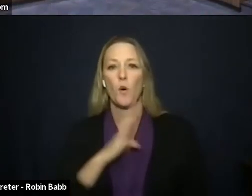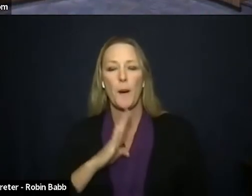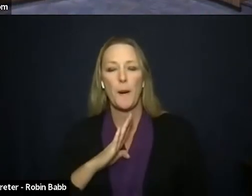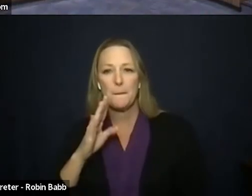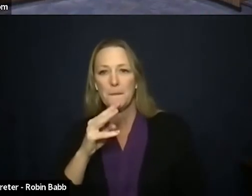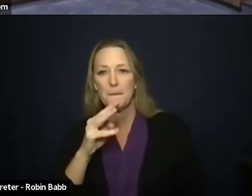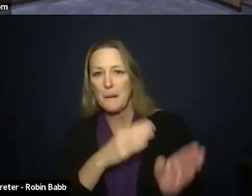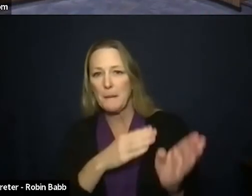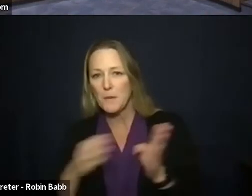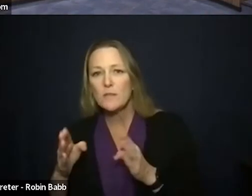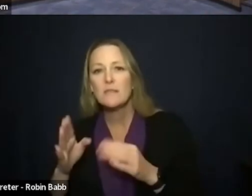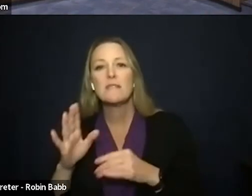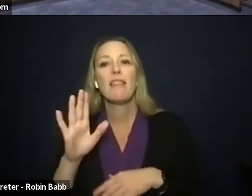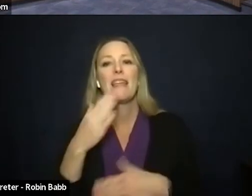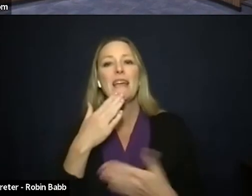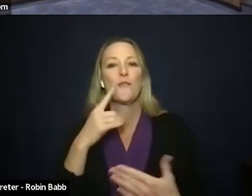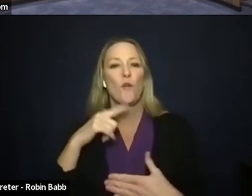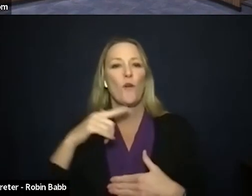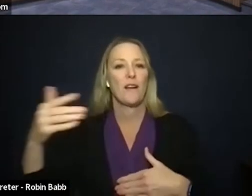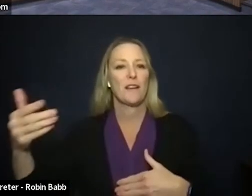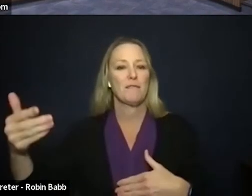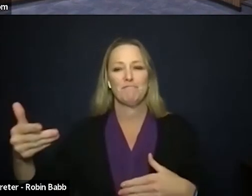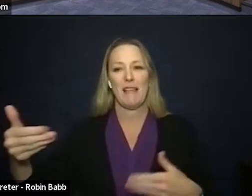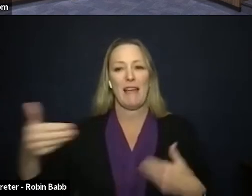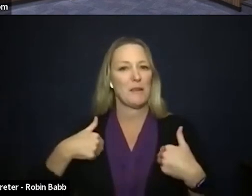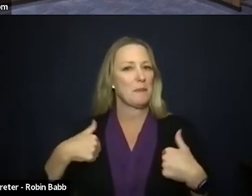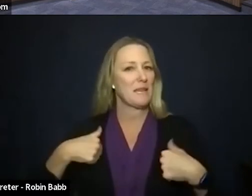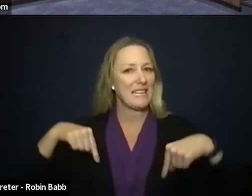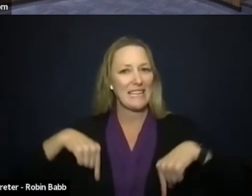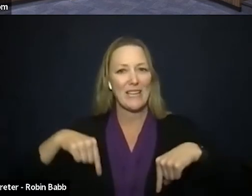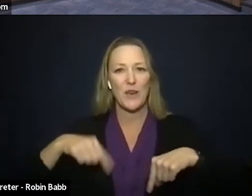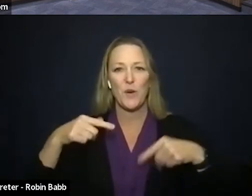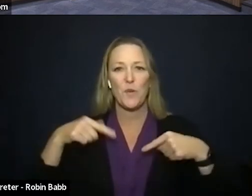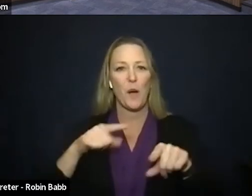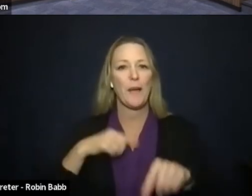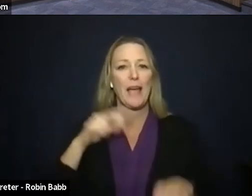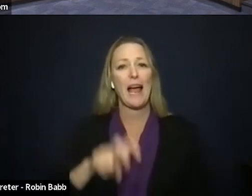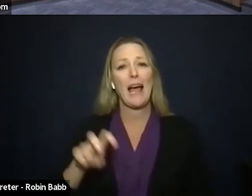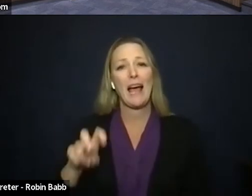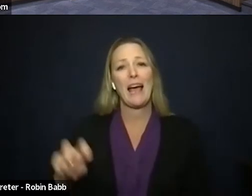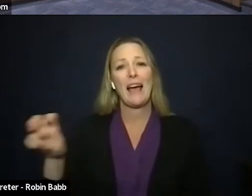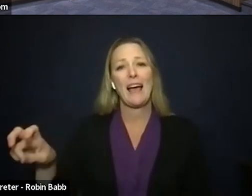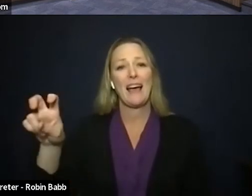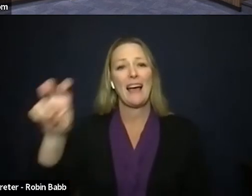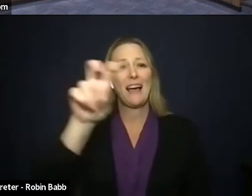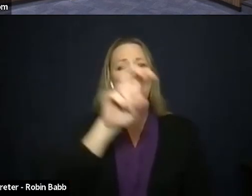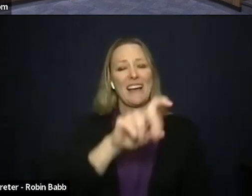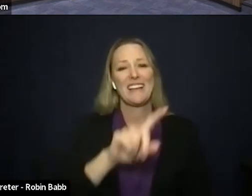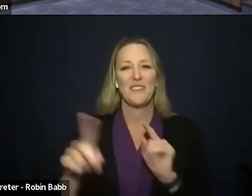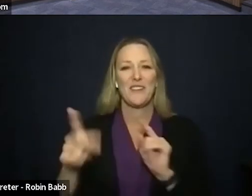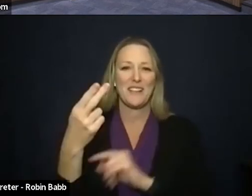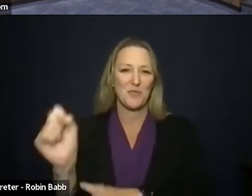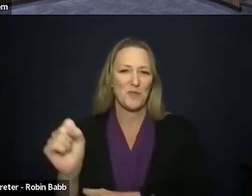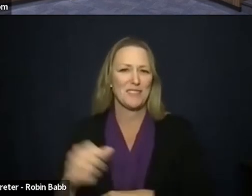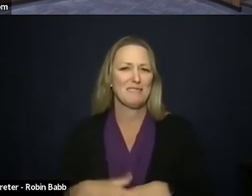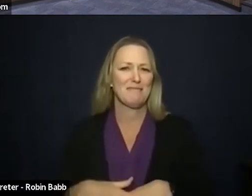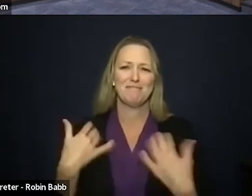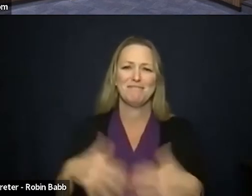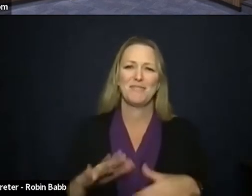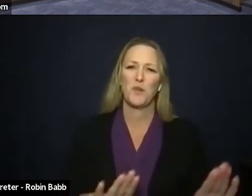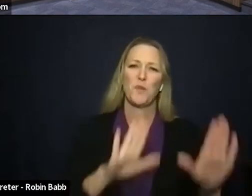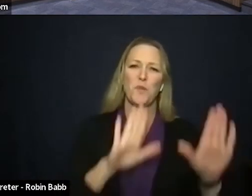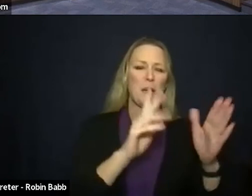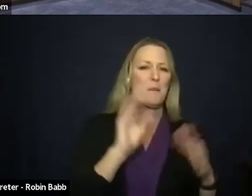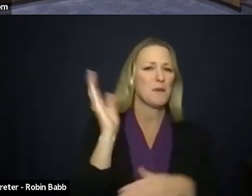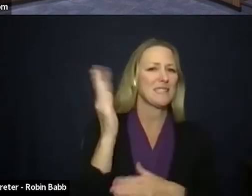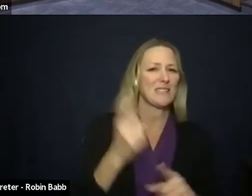and thanks for having me here on this as we continue the tour through the high schools uh building on the awesome presentations coming out of dp and san